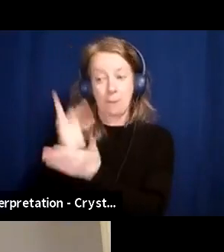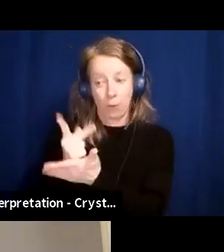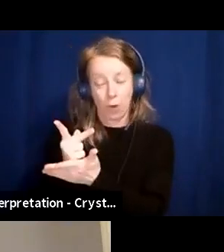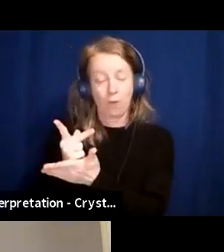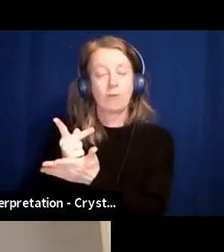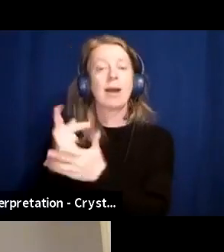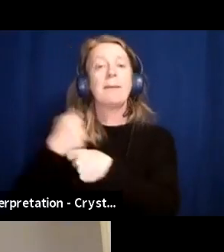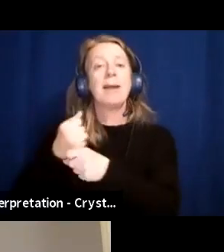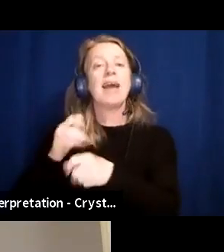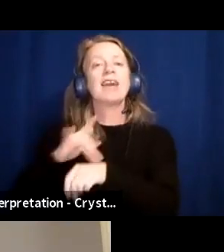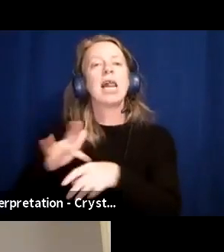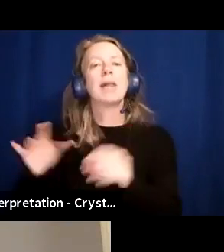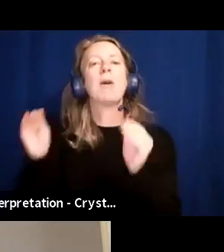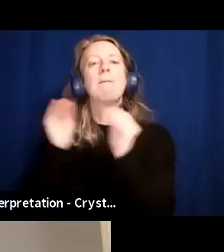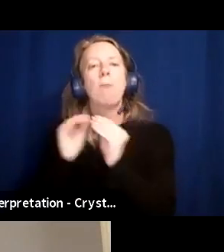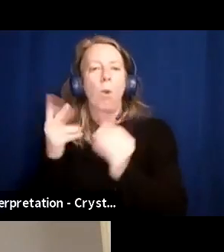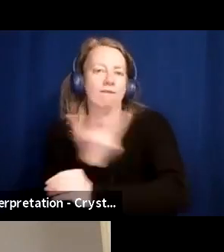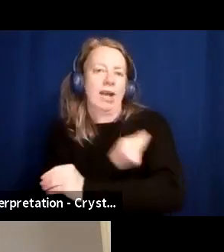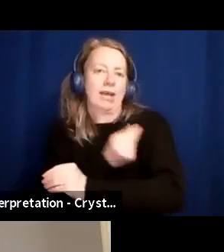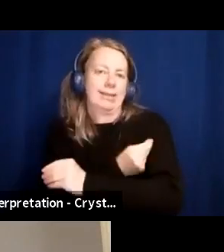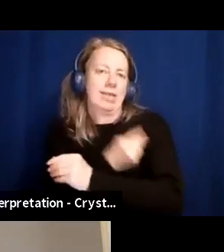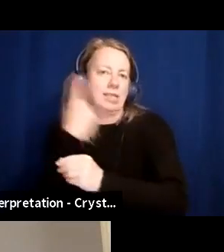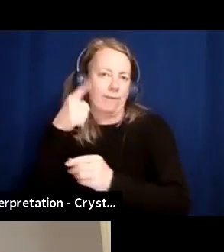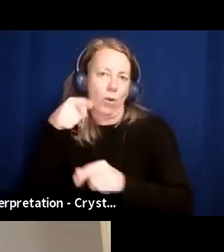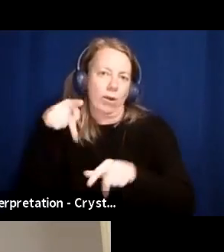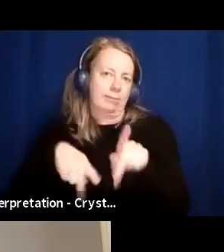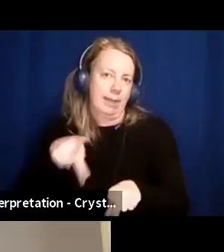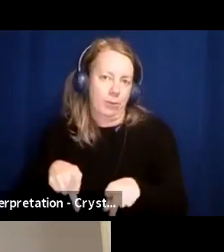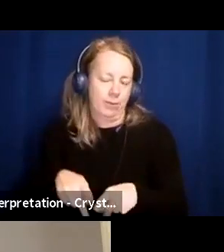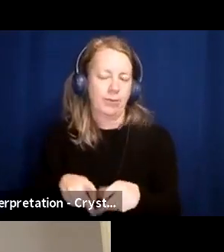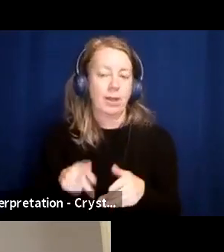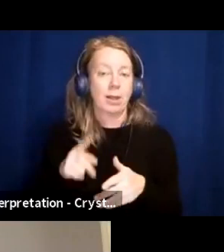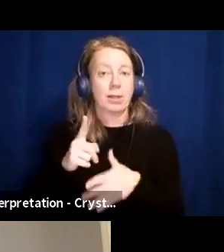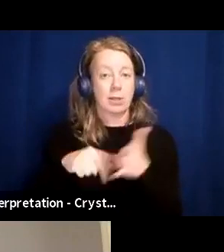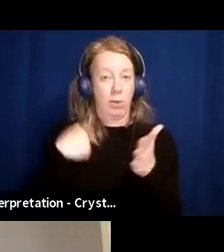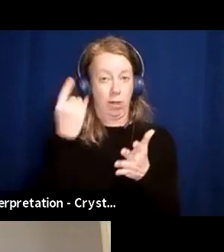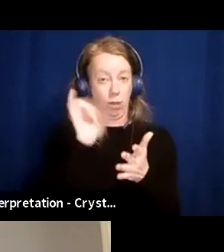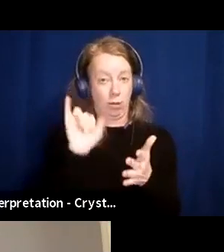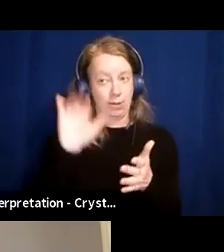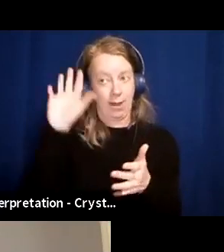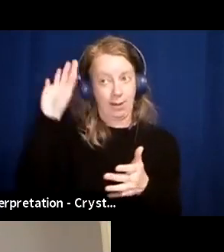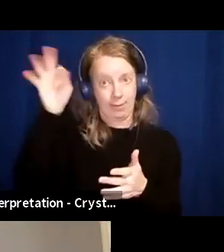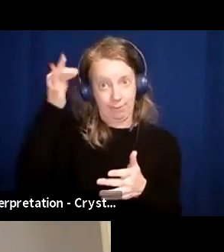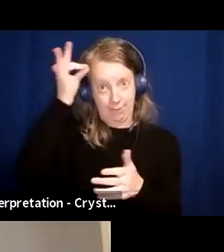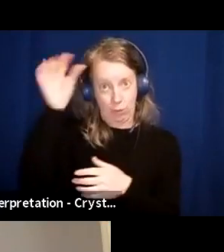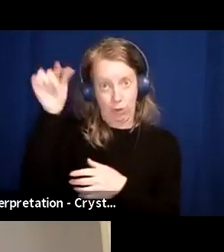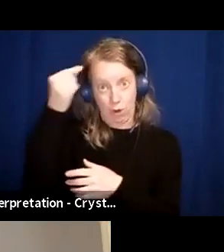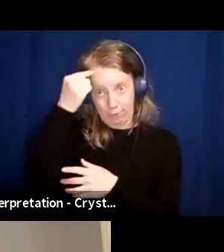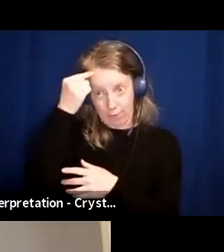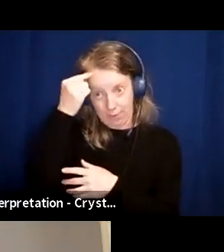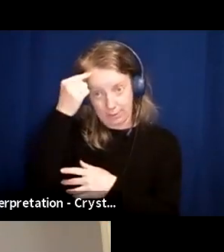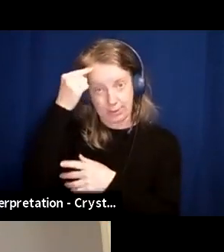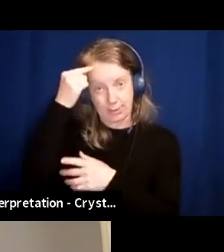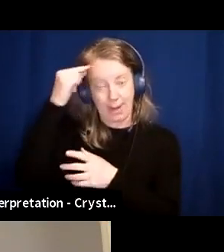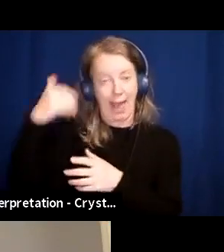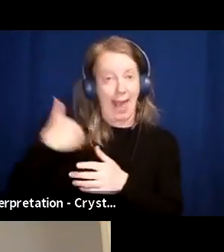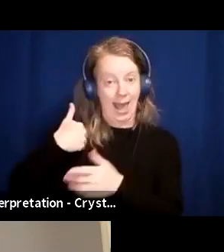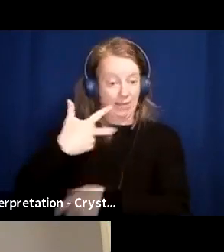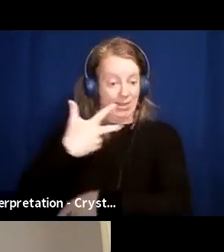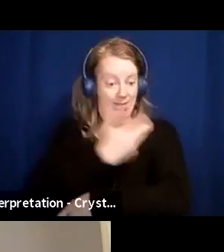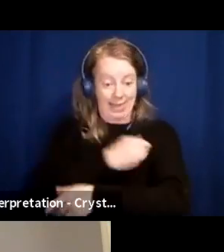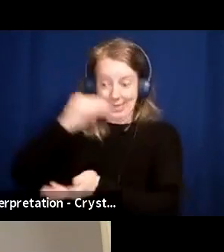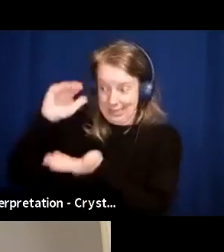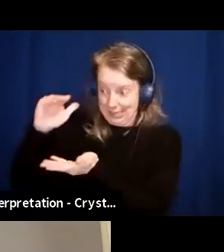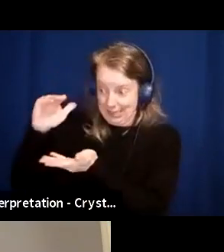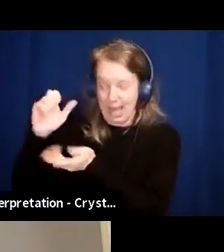So yeah, the way it works is like the federal government sends vaccines to the states, and then the